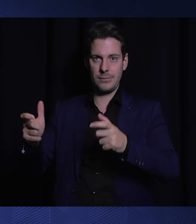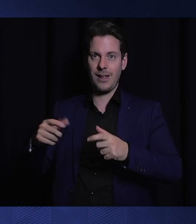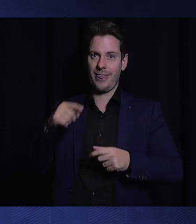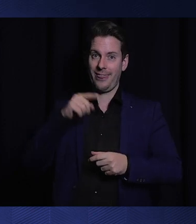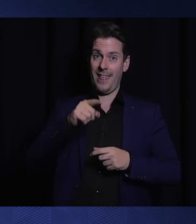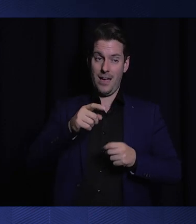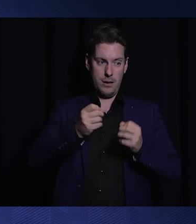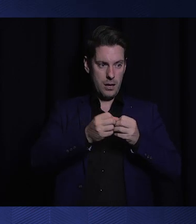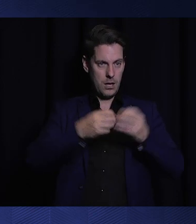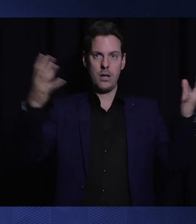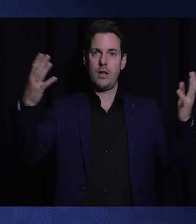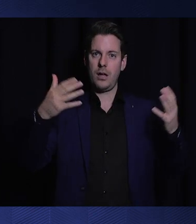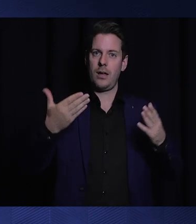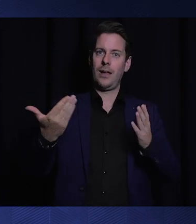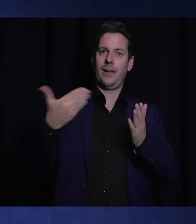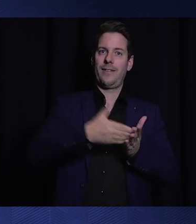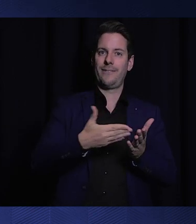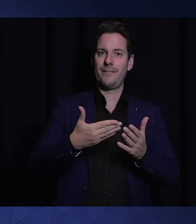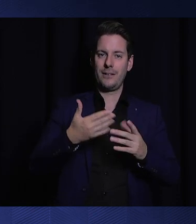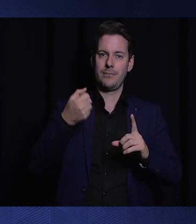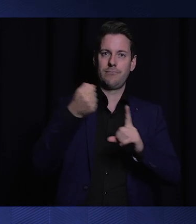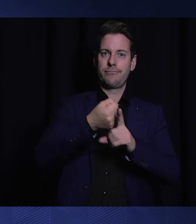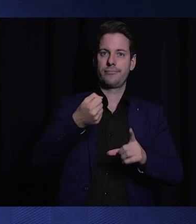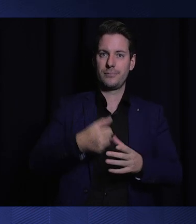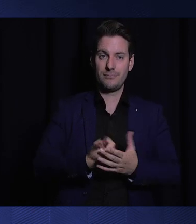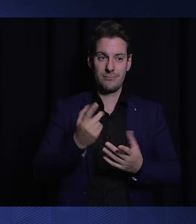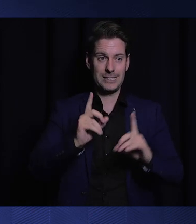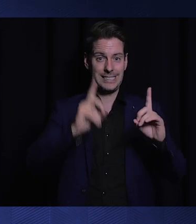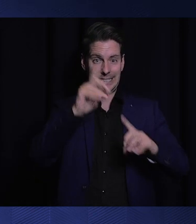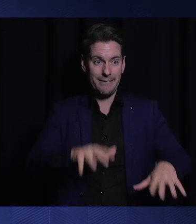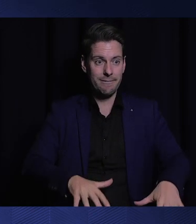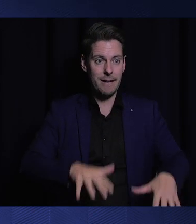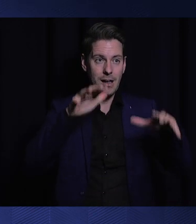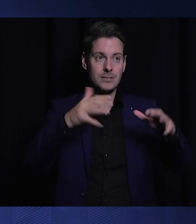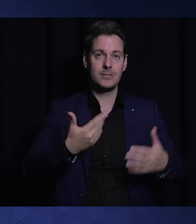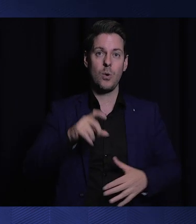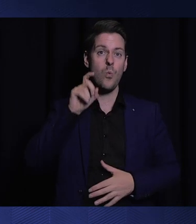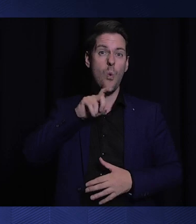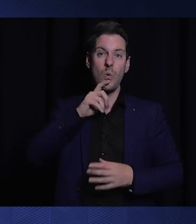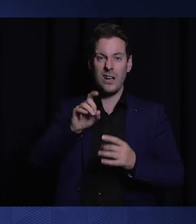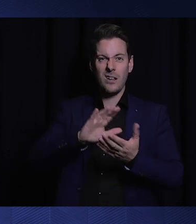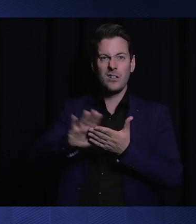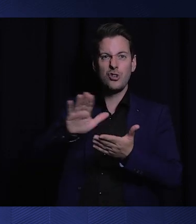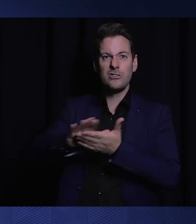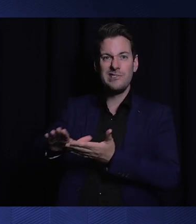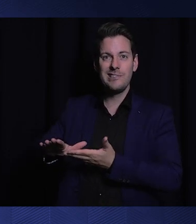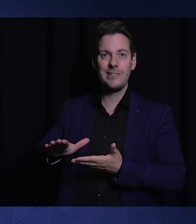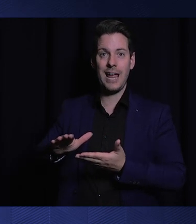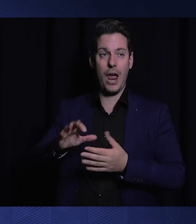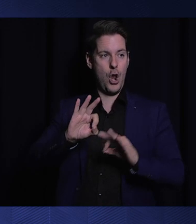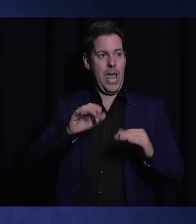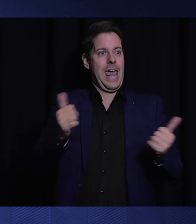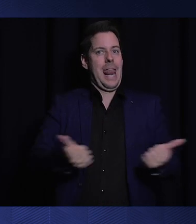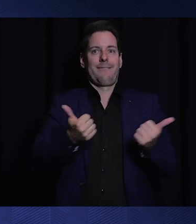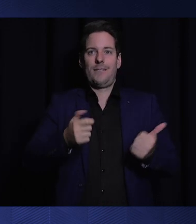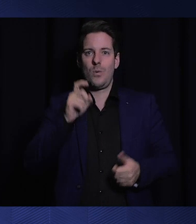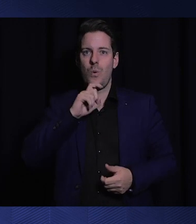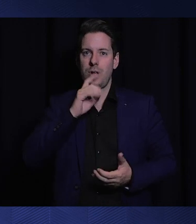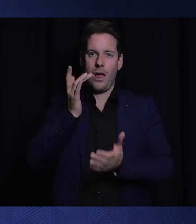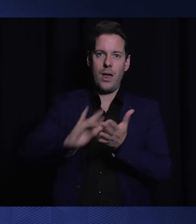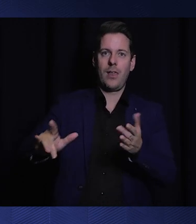issues such as urban flooding, water pollution, and water shortage. To